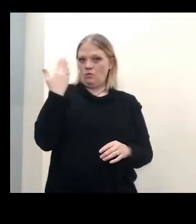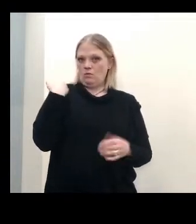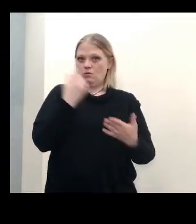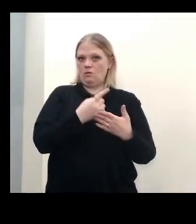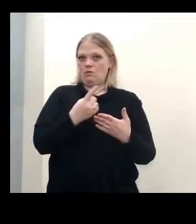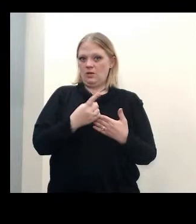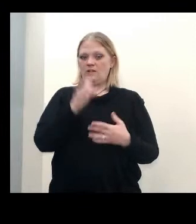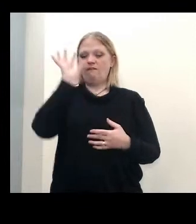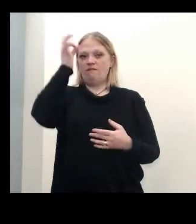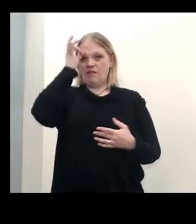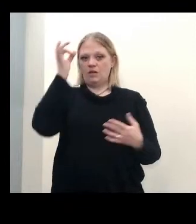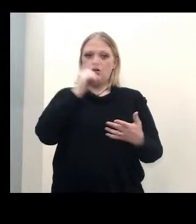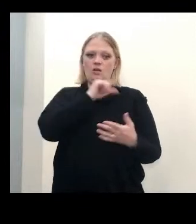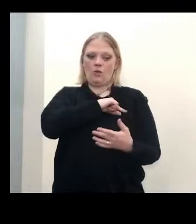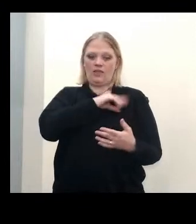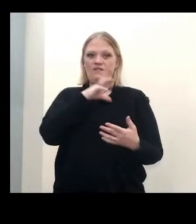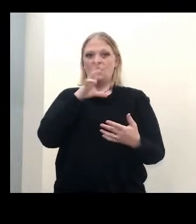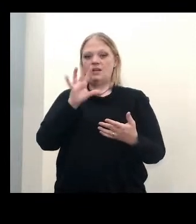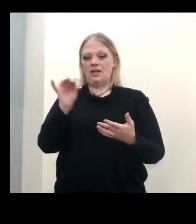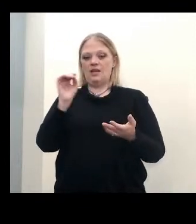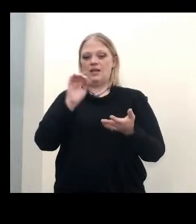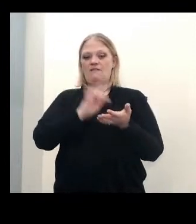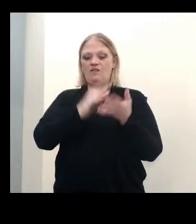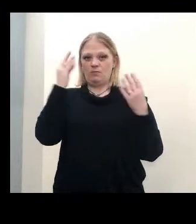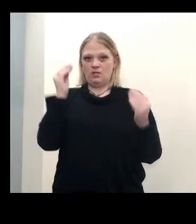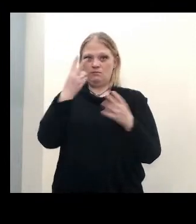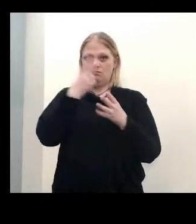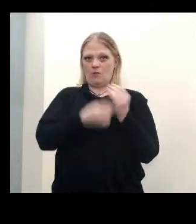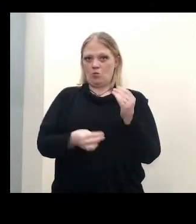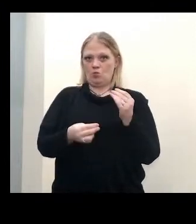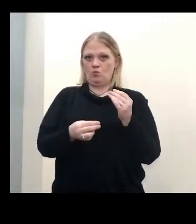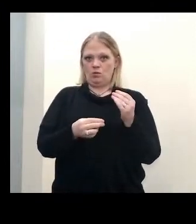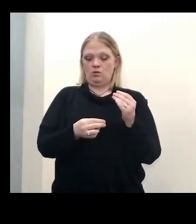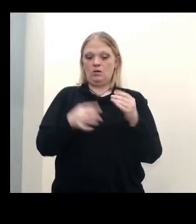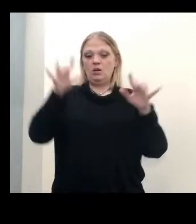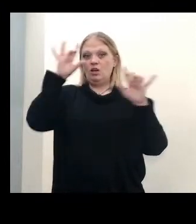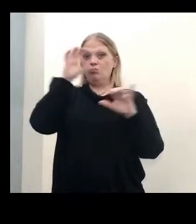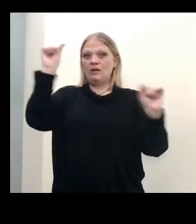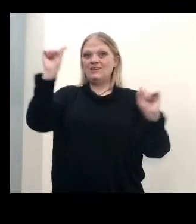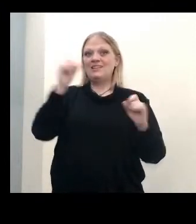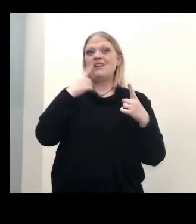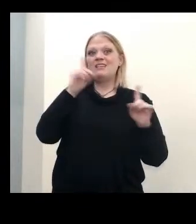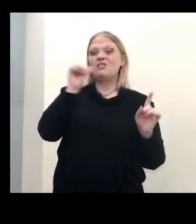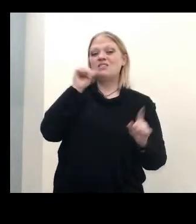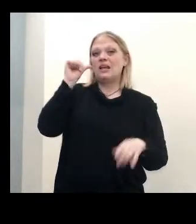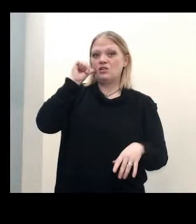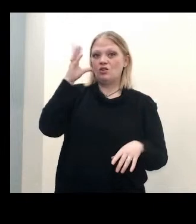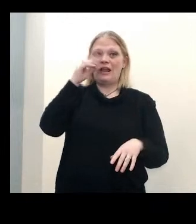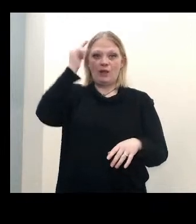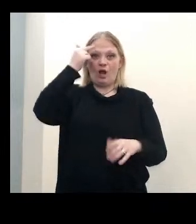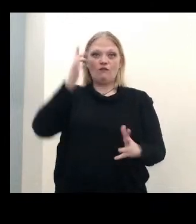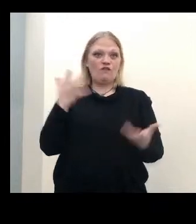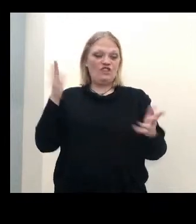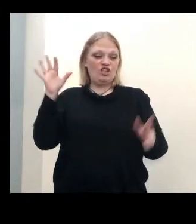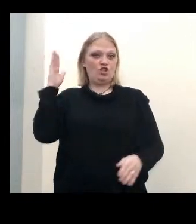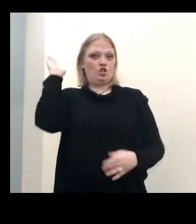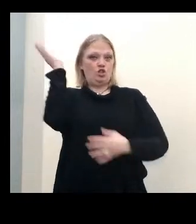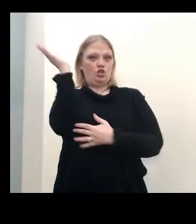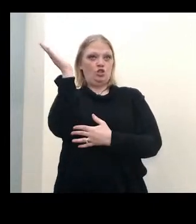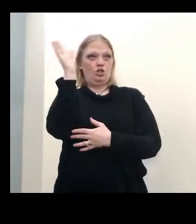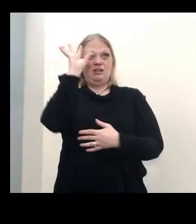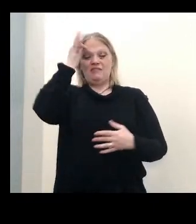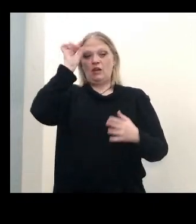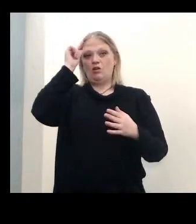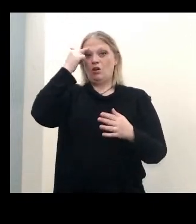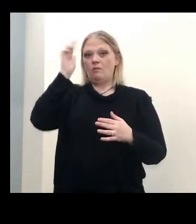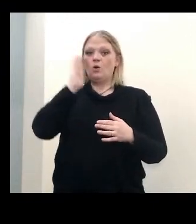federally qualified health centers and pharmacies both received doses. The president announced yesterday, and the governor talked about it, that the federal government